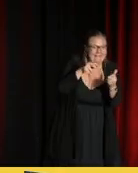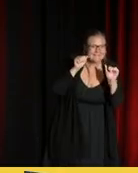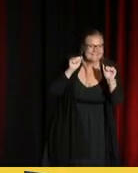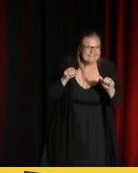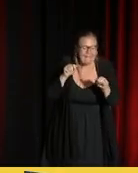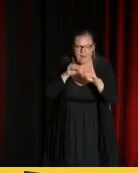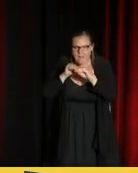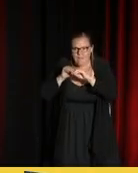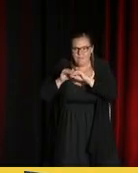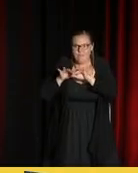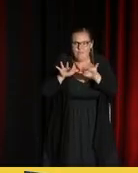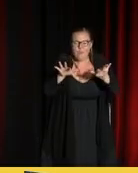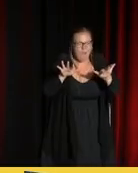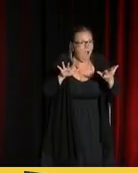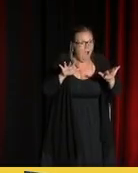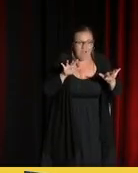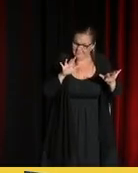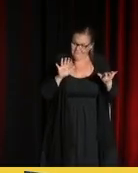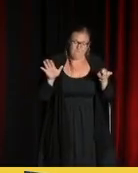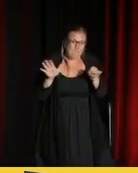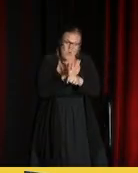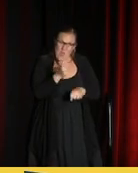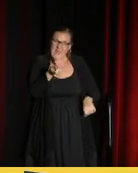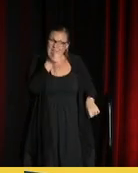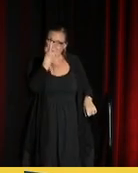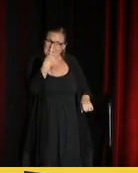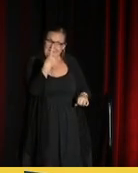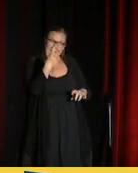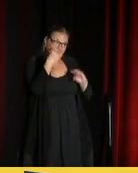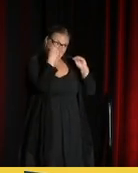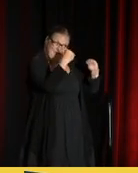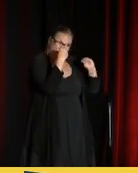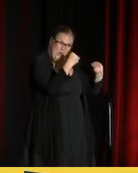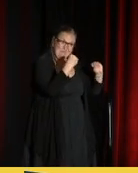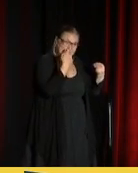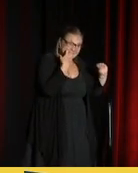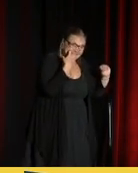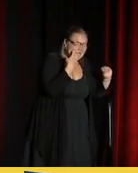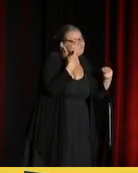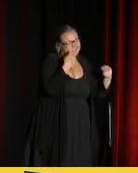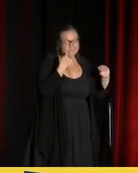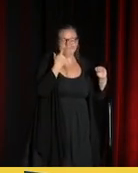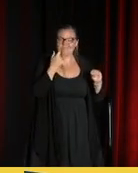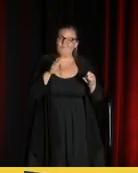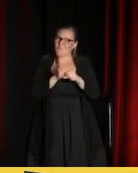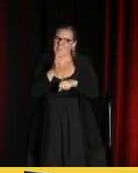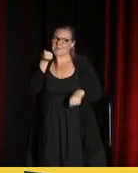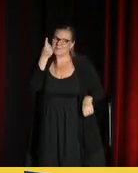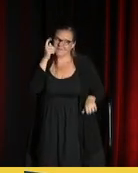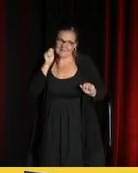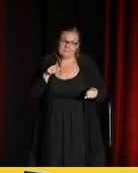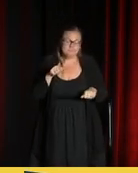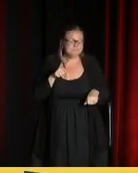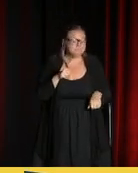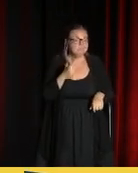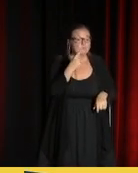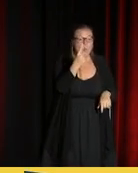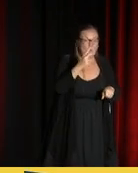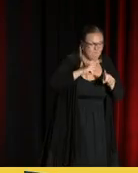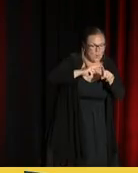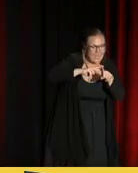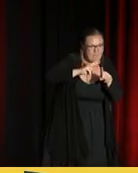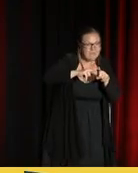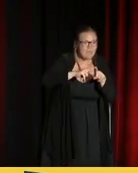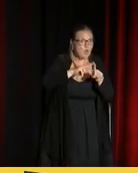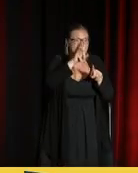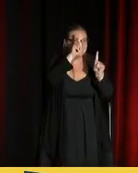that lets us know they completely understand what it is that you've just taught them. A person who can't pass a vocabulary quiz